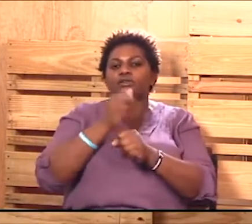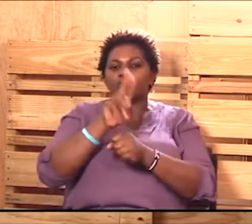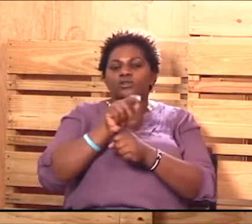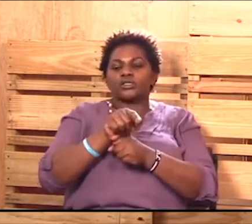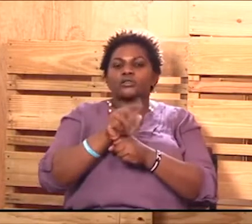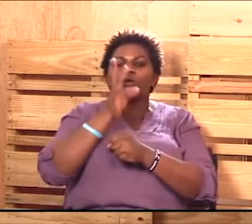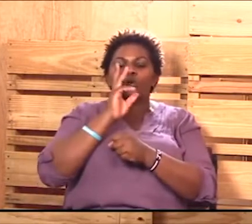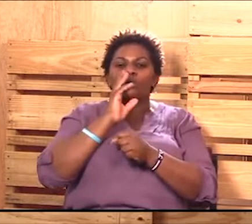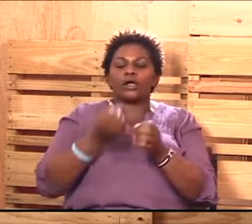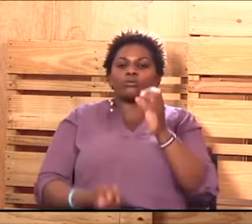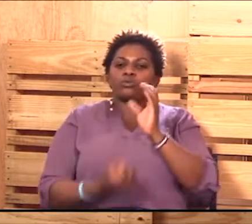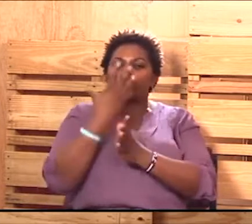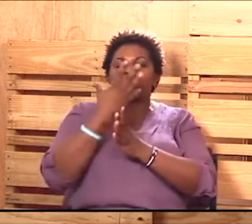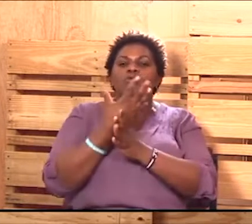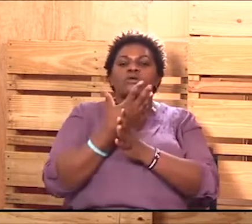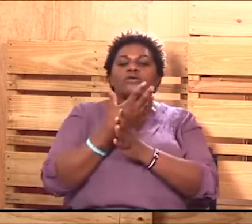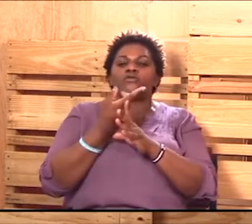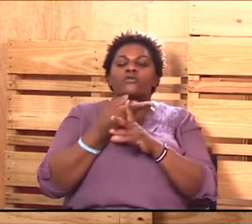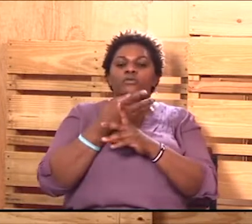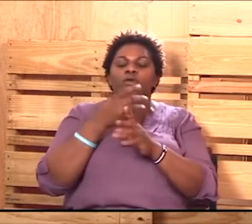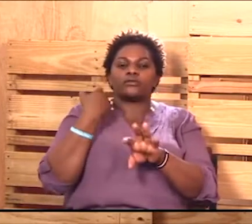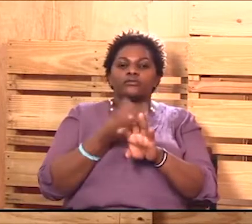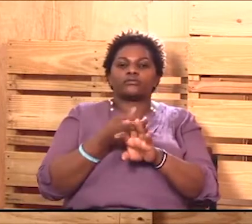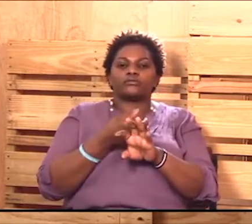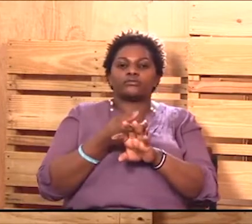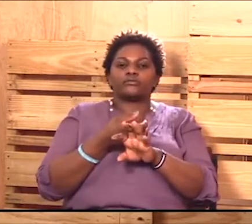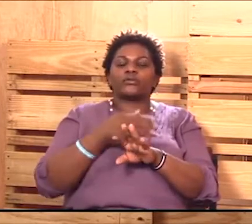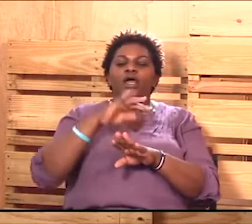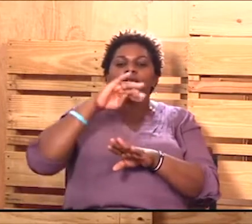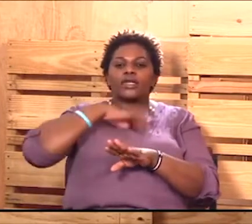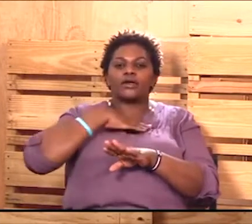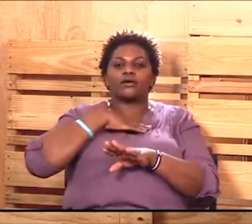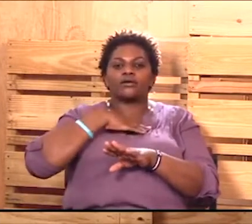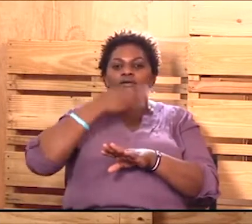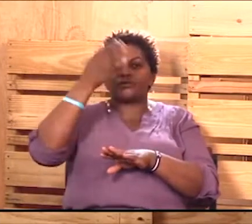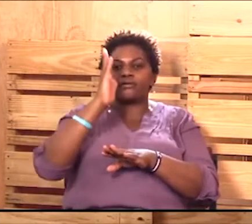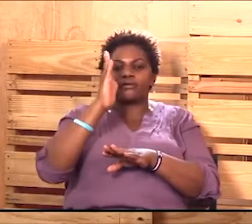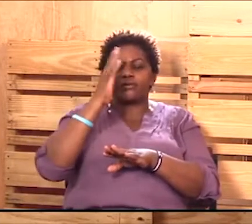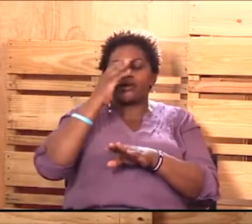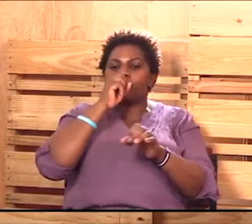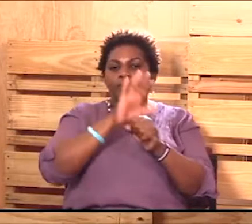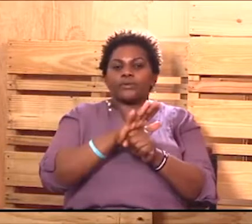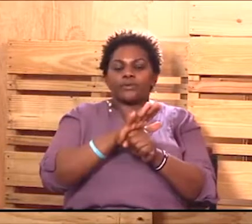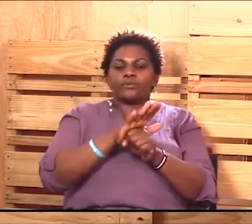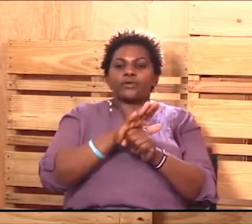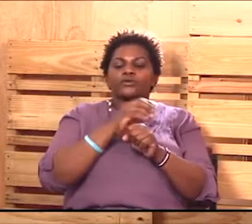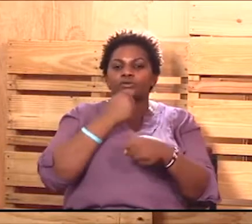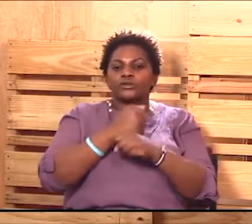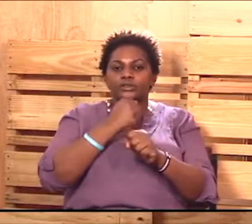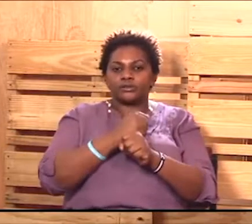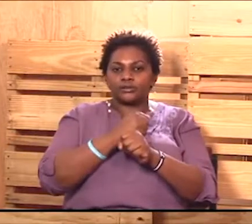and the water gushed out of the rock, you know, and they had enough. God's promise was